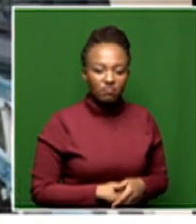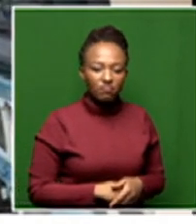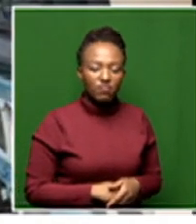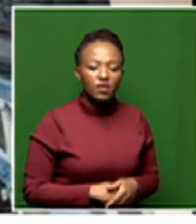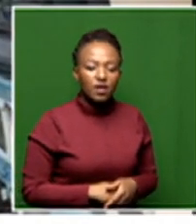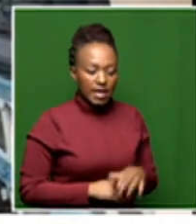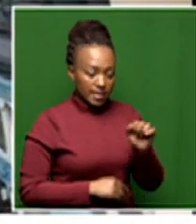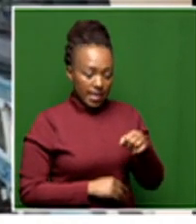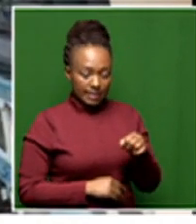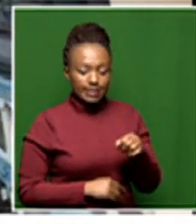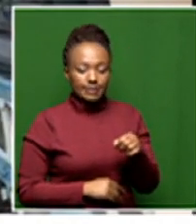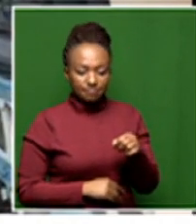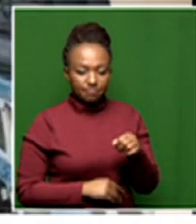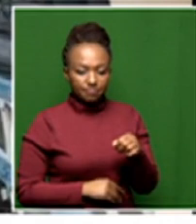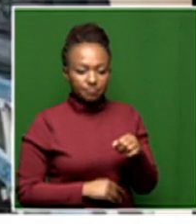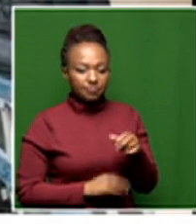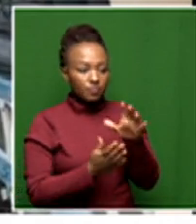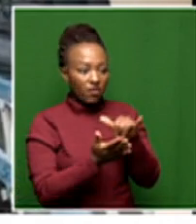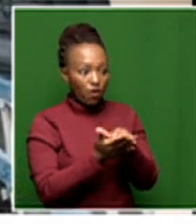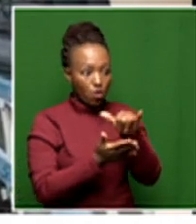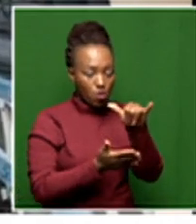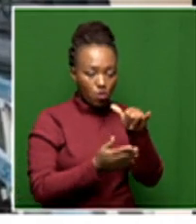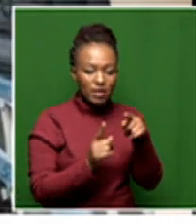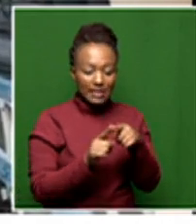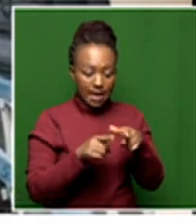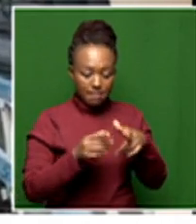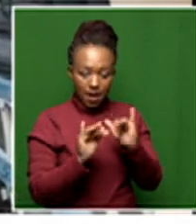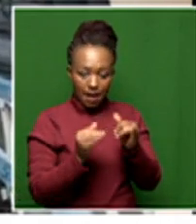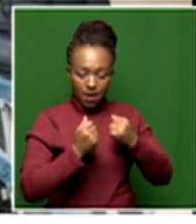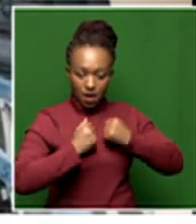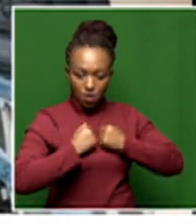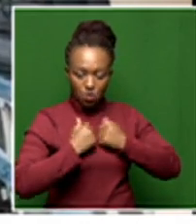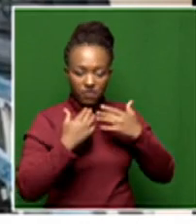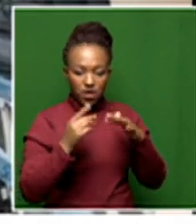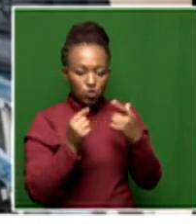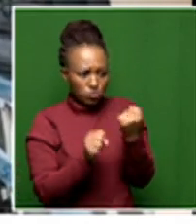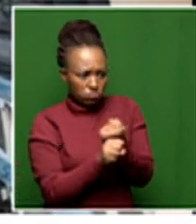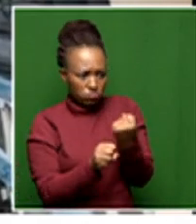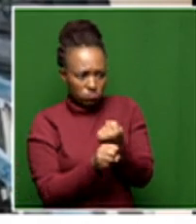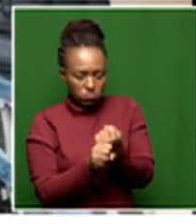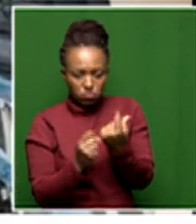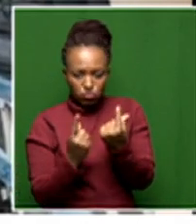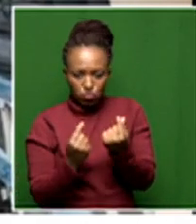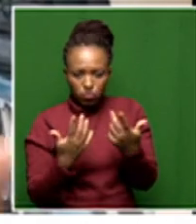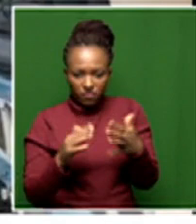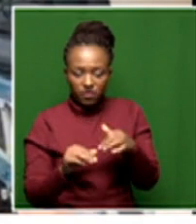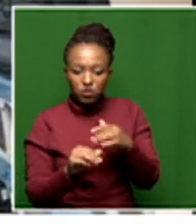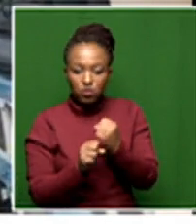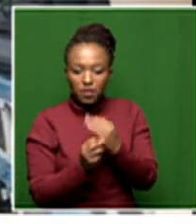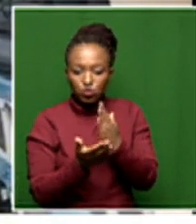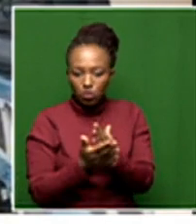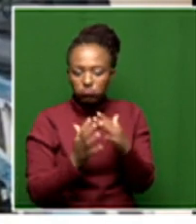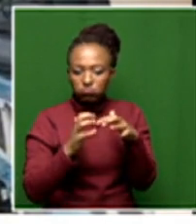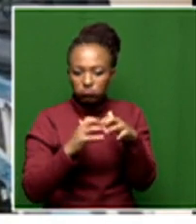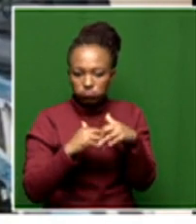yes. So as airlines and Virgin Atlantic, we have done an enormous amount of work around you know,